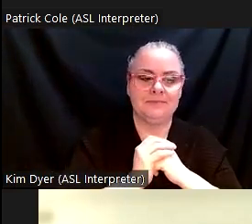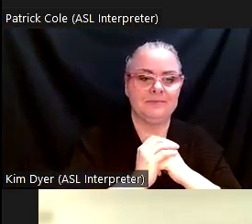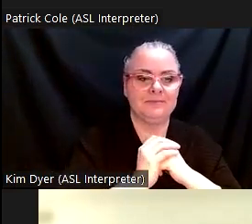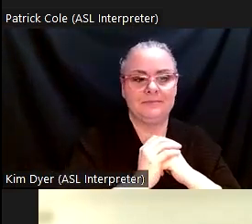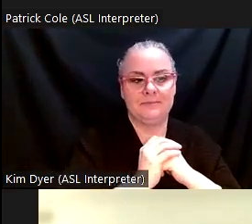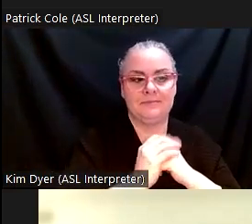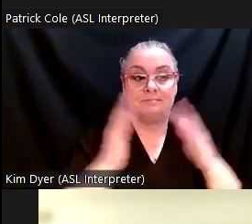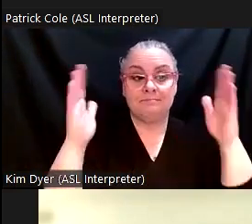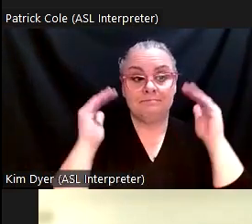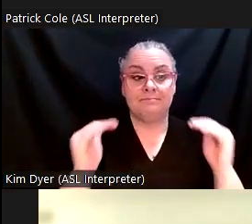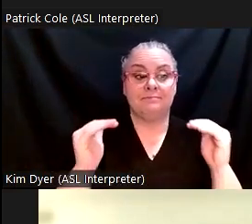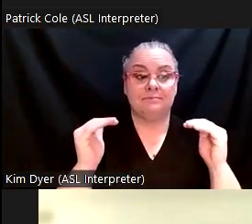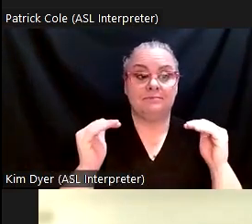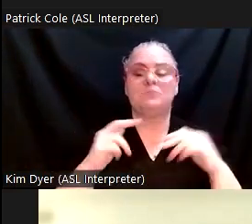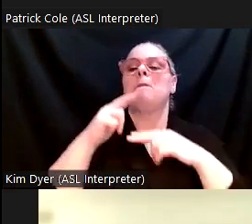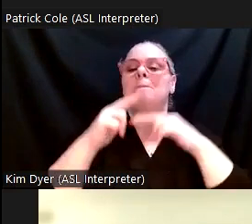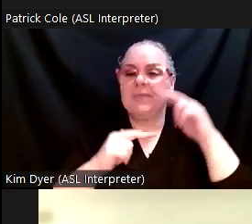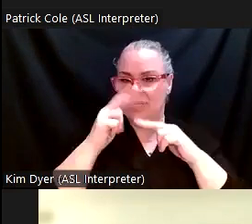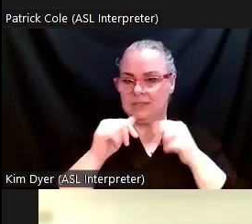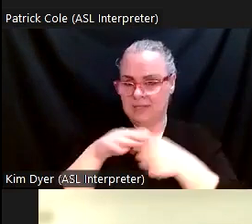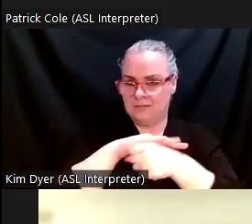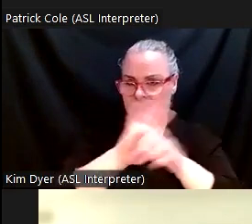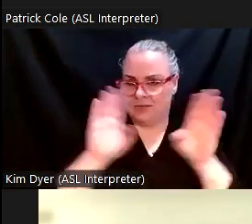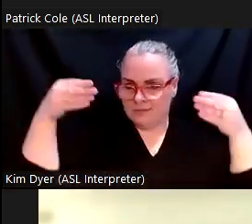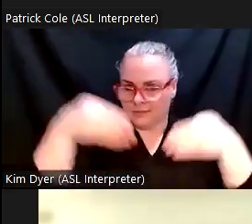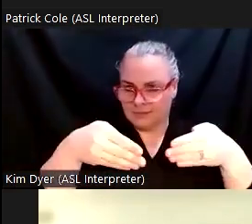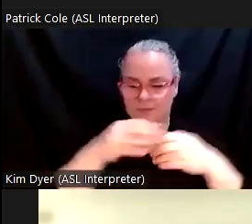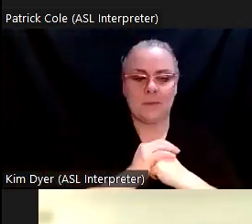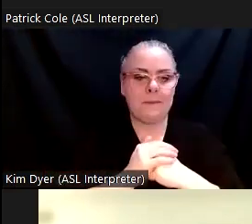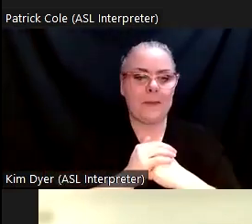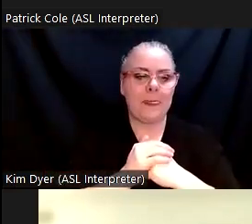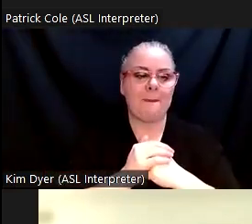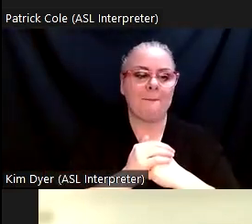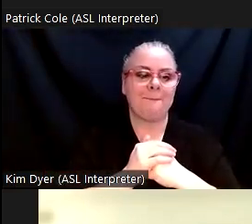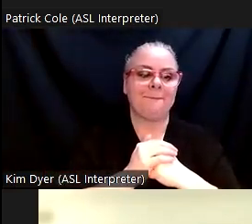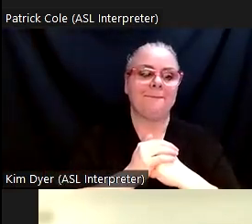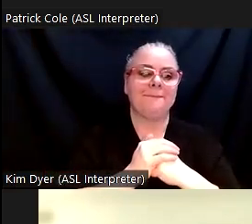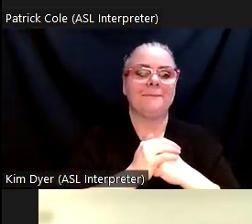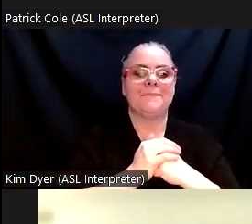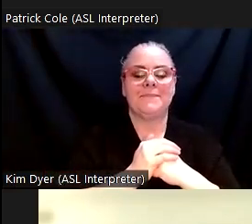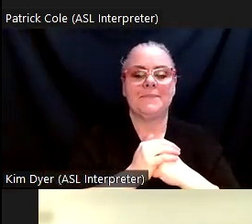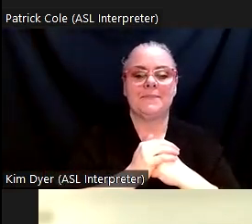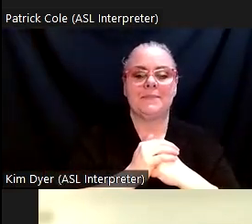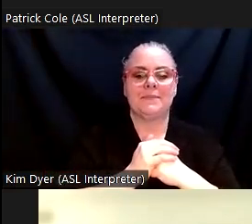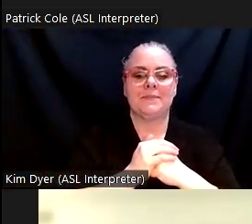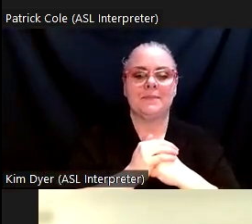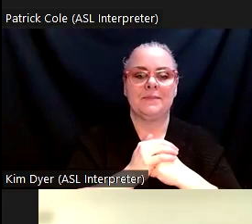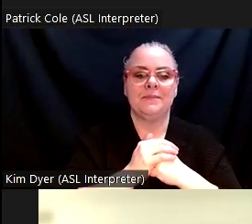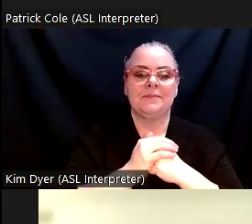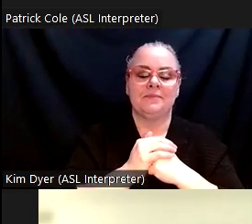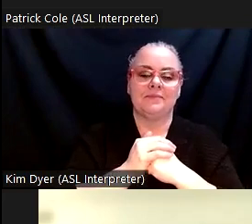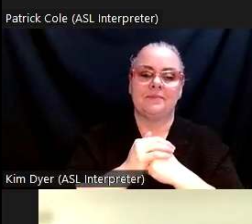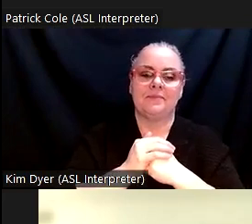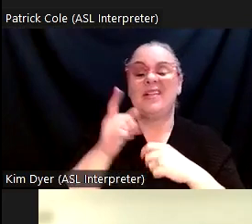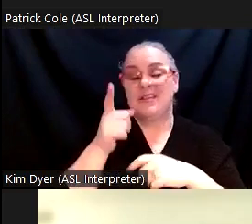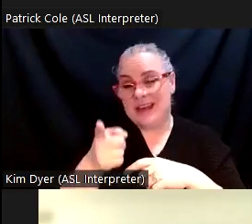So the next set of measures will be in the building sector. We're looking first as buildings after transportation are the